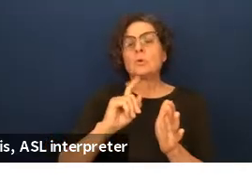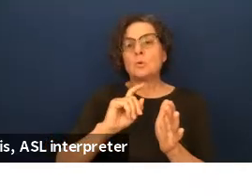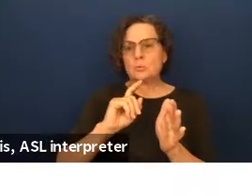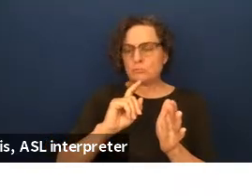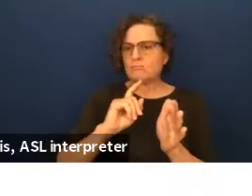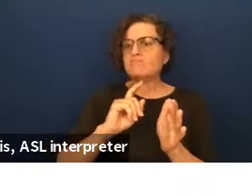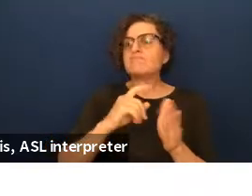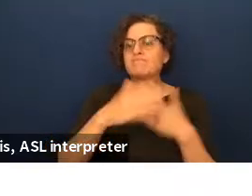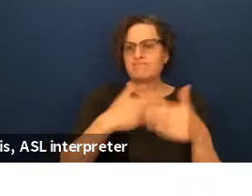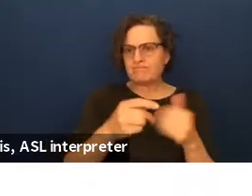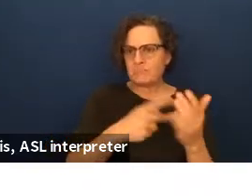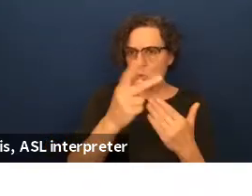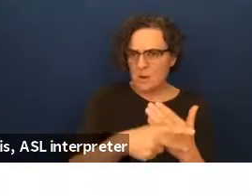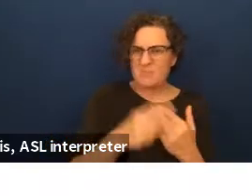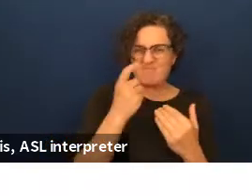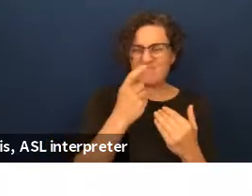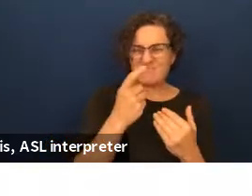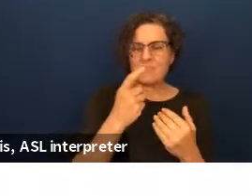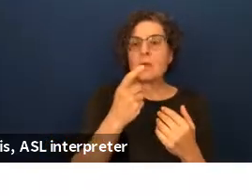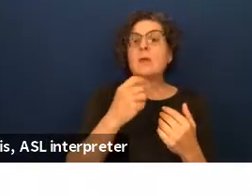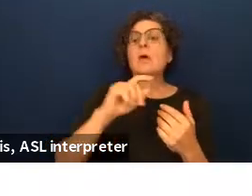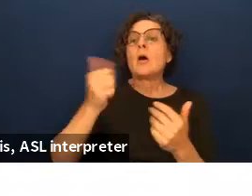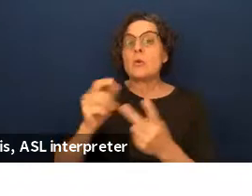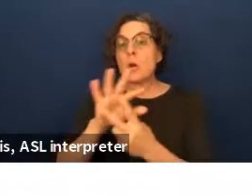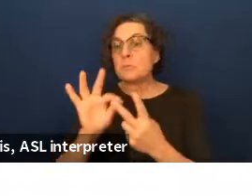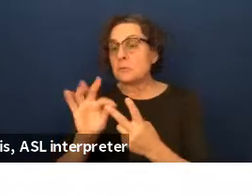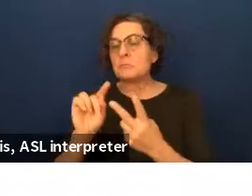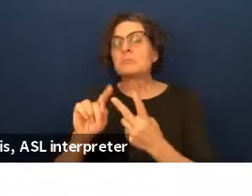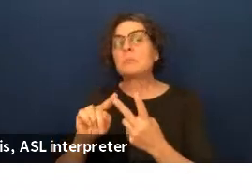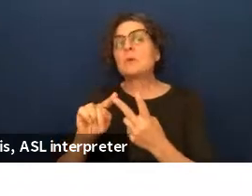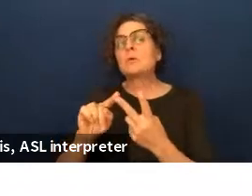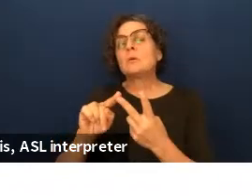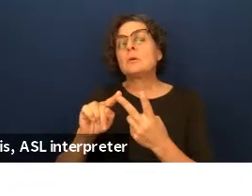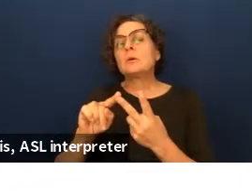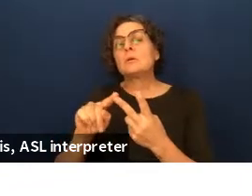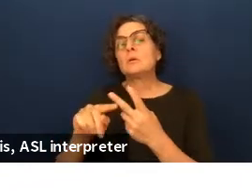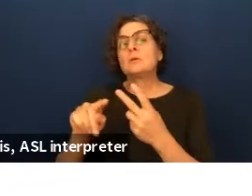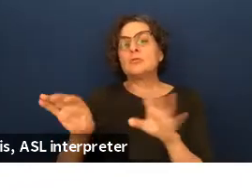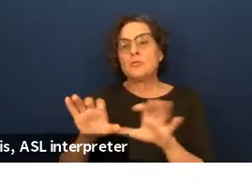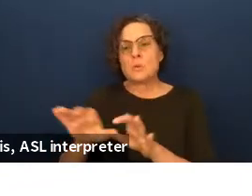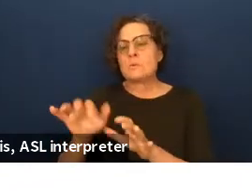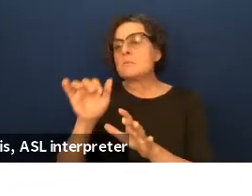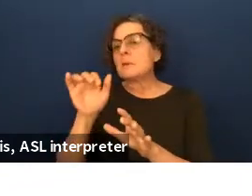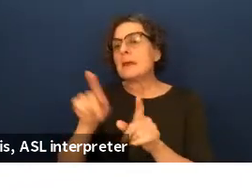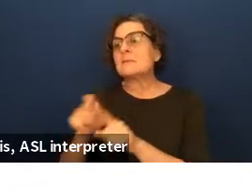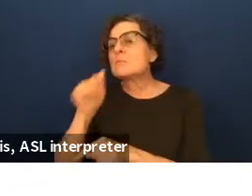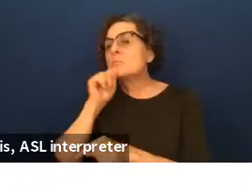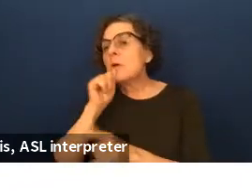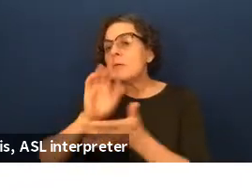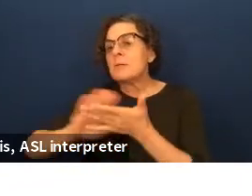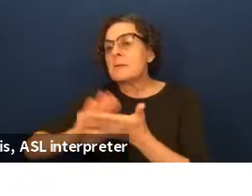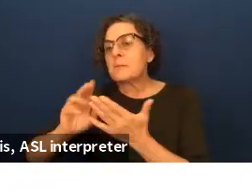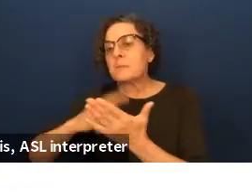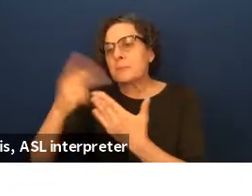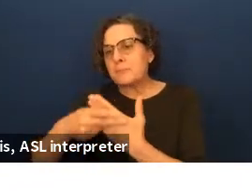Bruce explained. And then the other option is to do it as a private cleanup